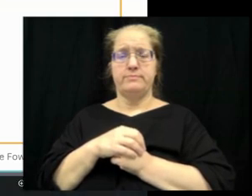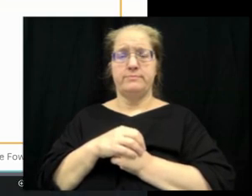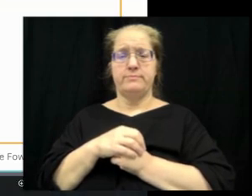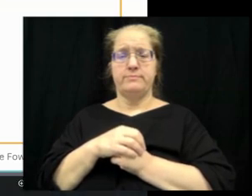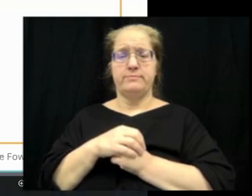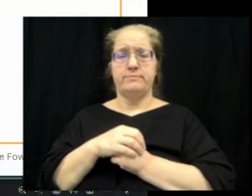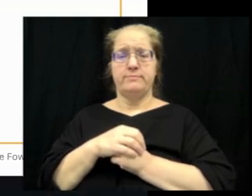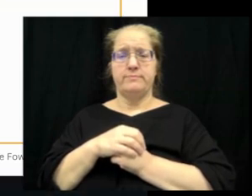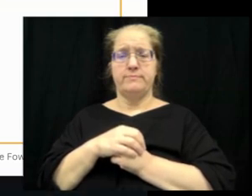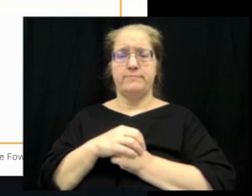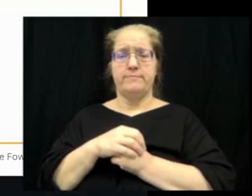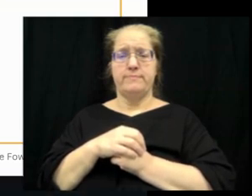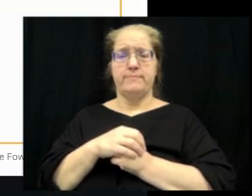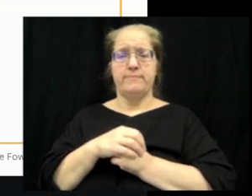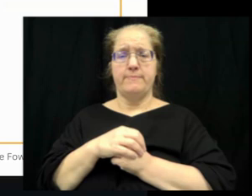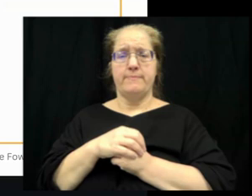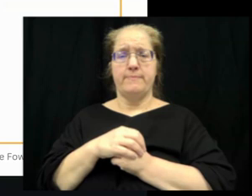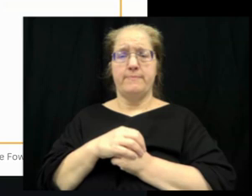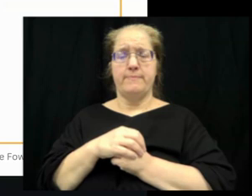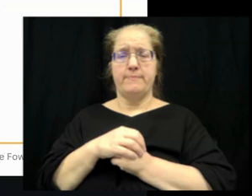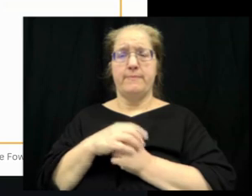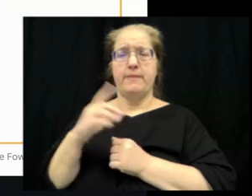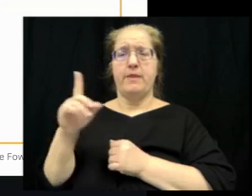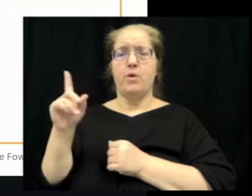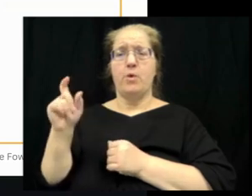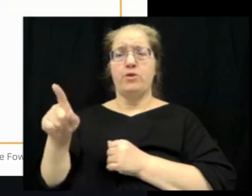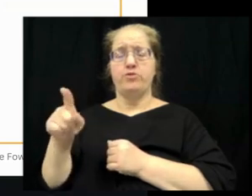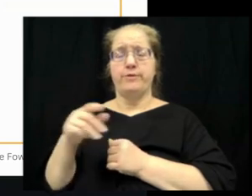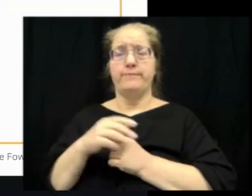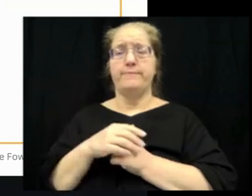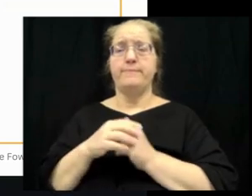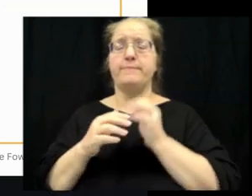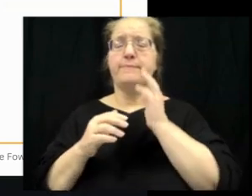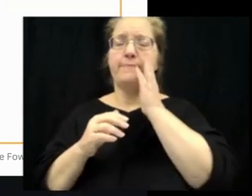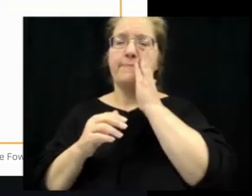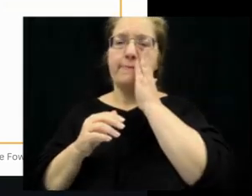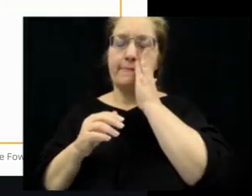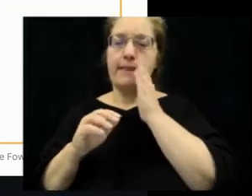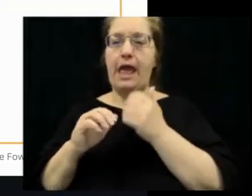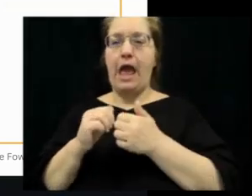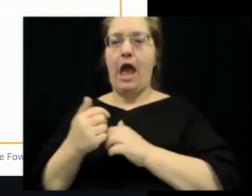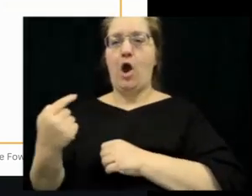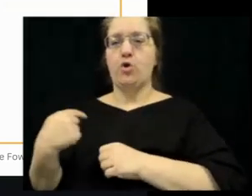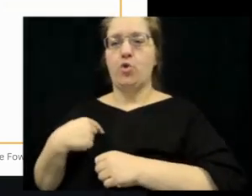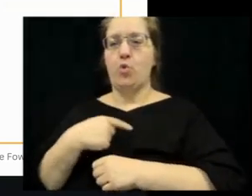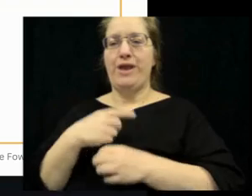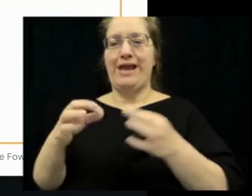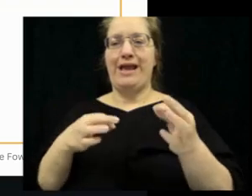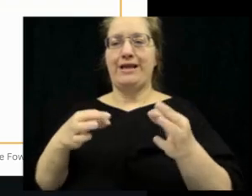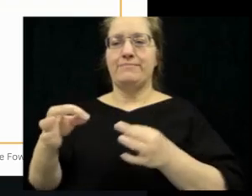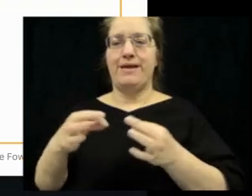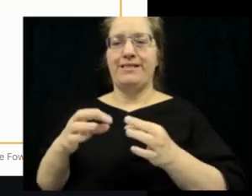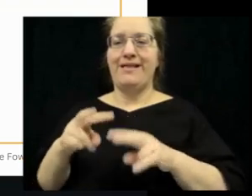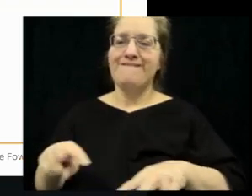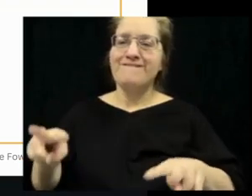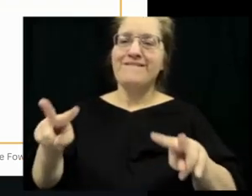Sure. So one of those questions is, how do we explain the value of classes